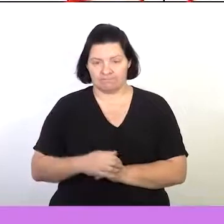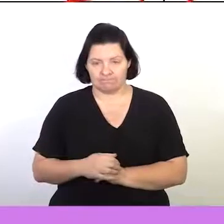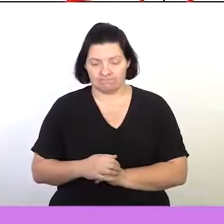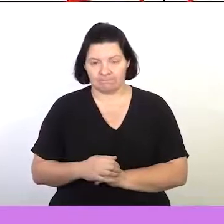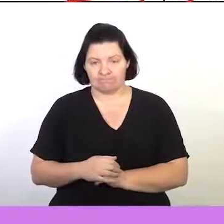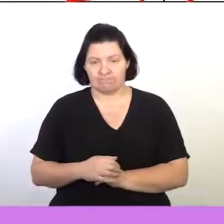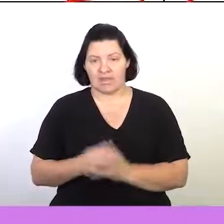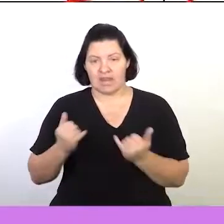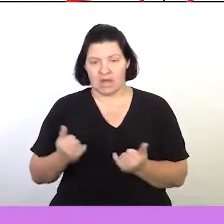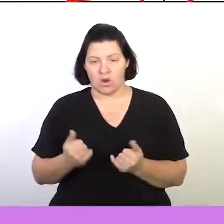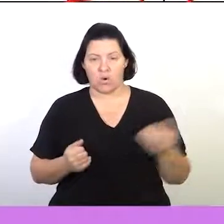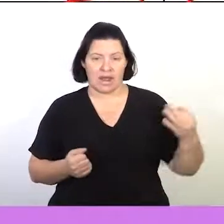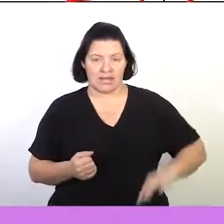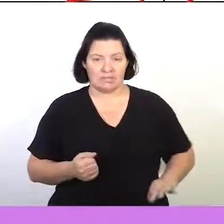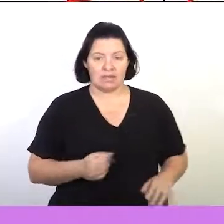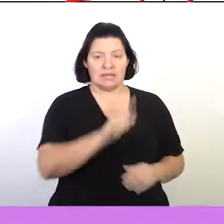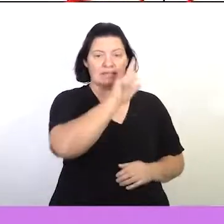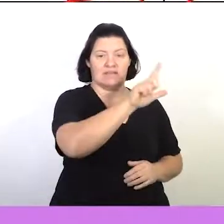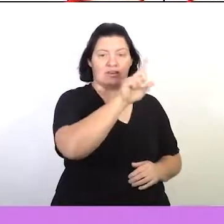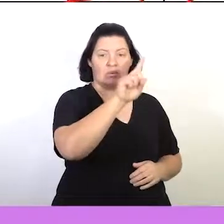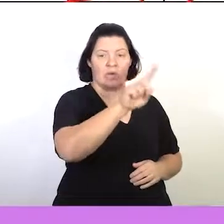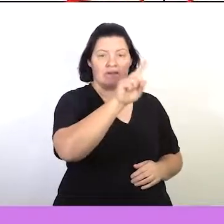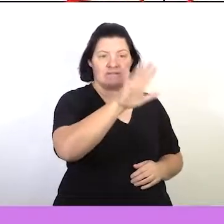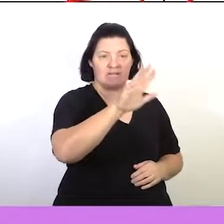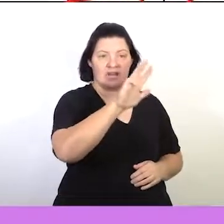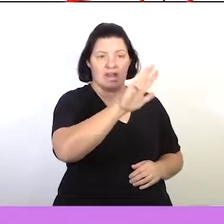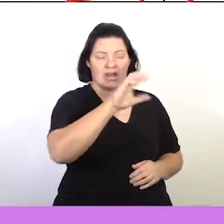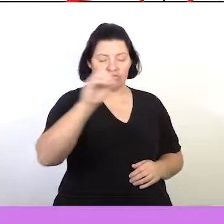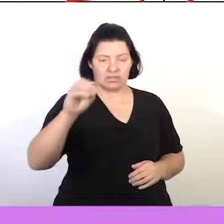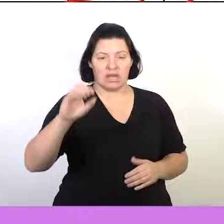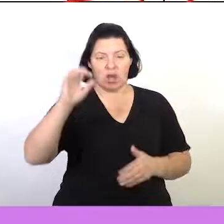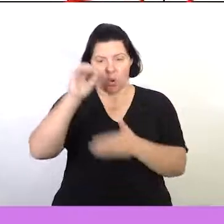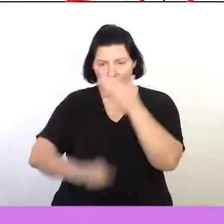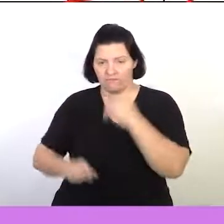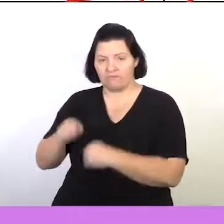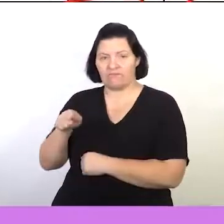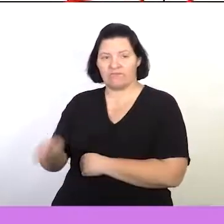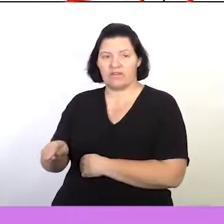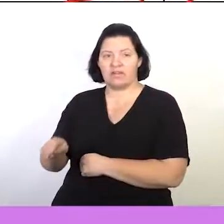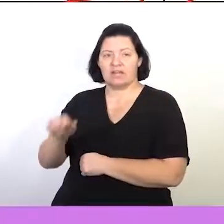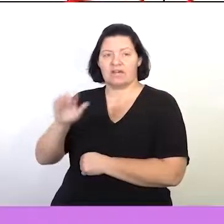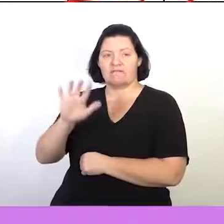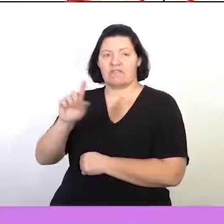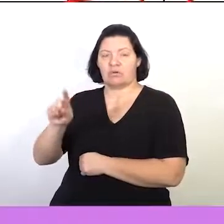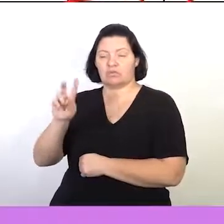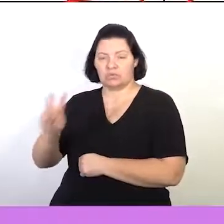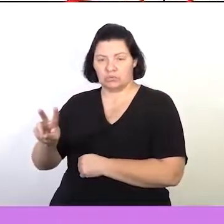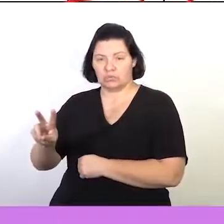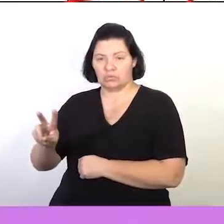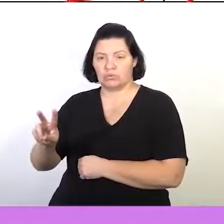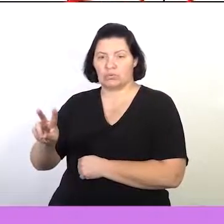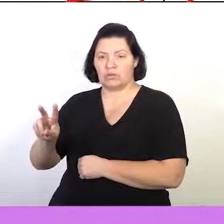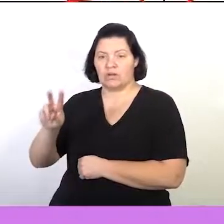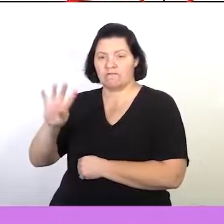512,400 rand. So now I take the income of 715,900, and I'm going to subtract my expense of